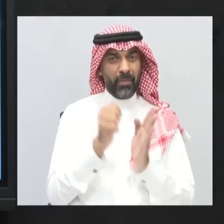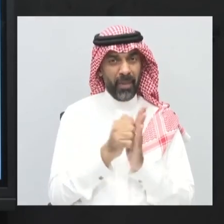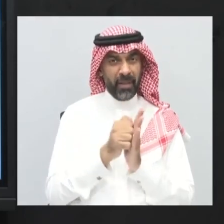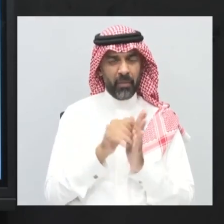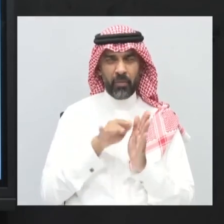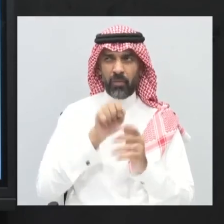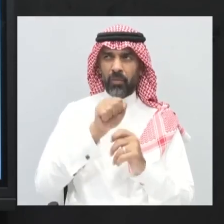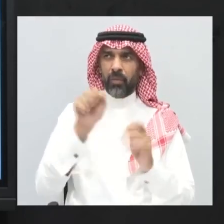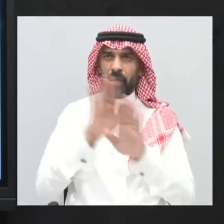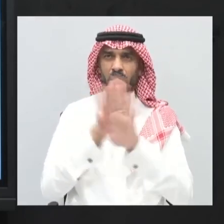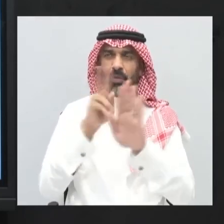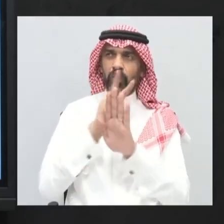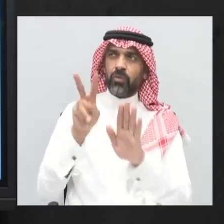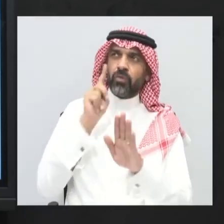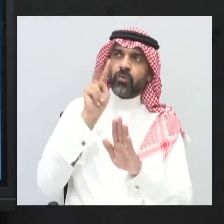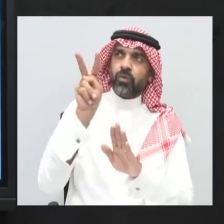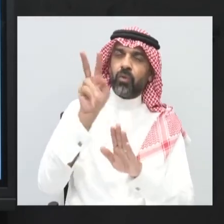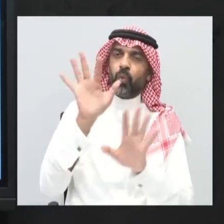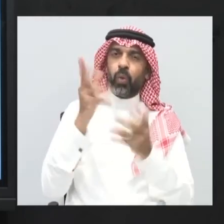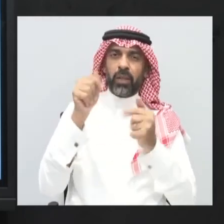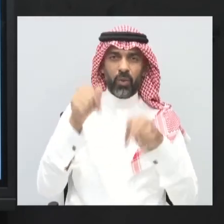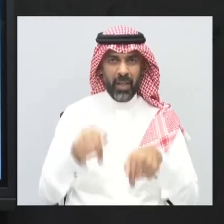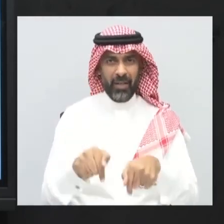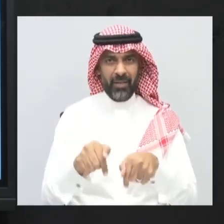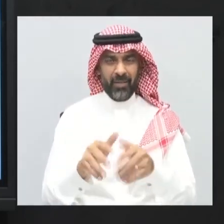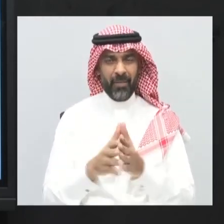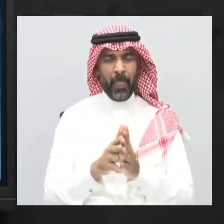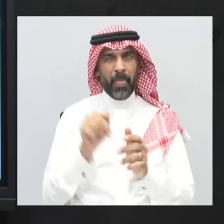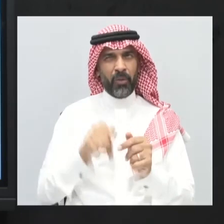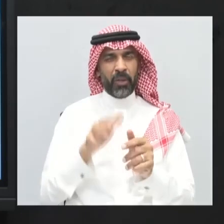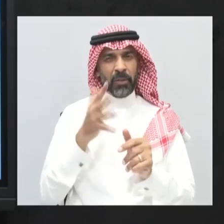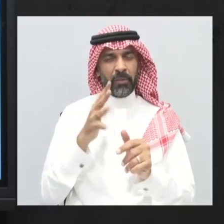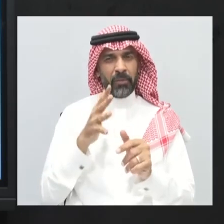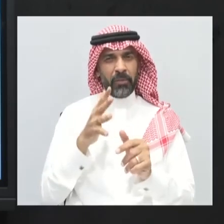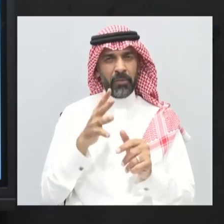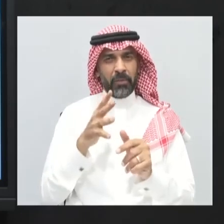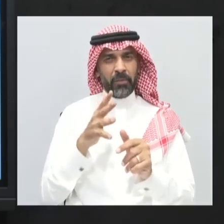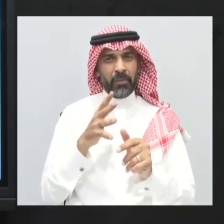What's the weather like today? I'm going to guess it's